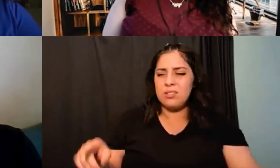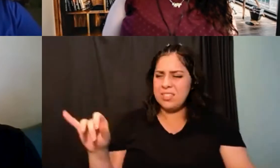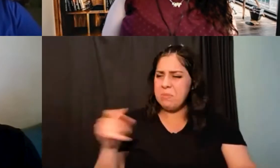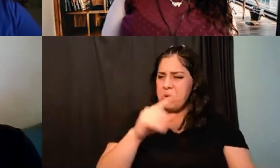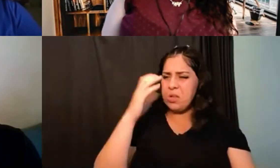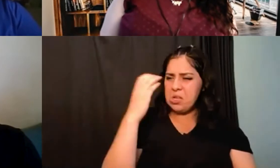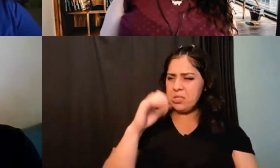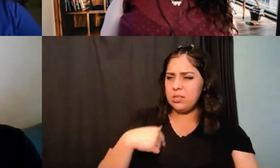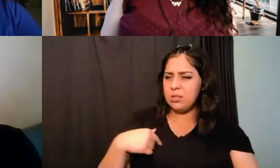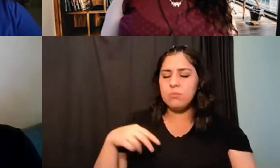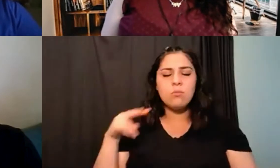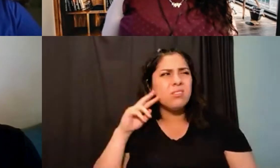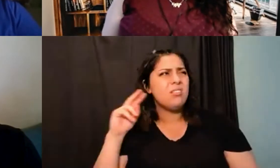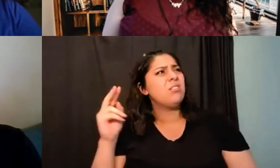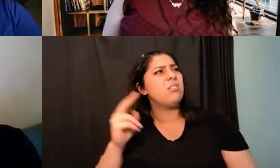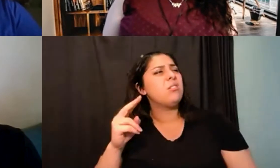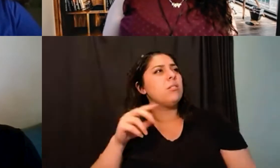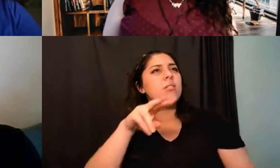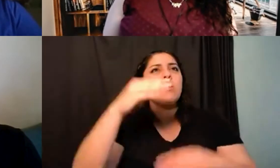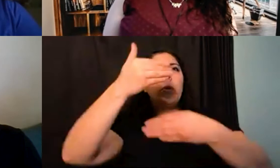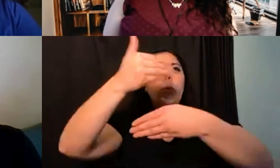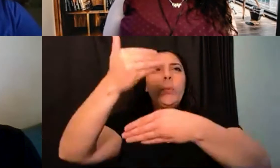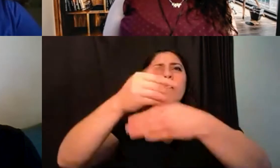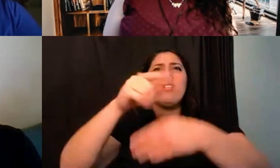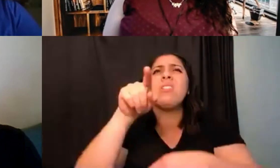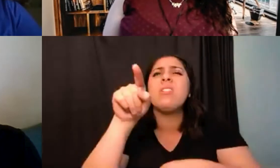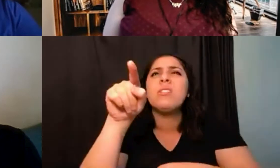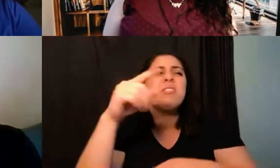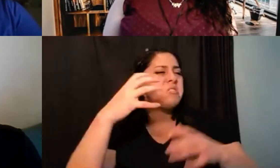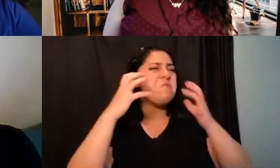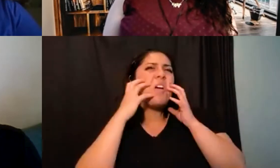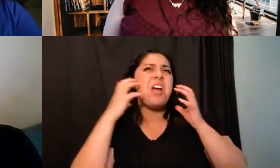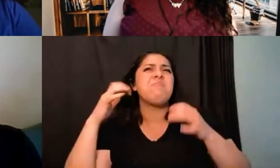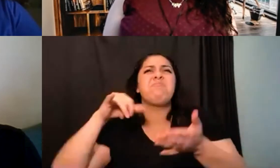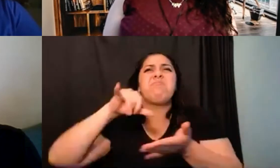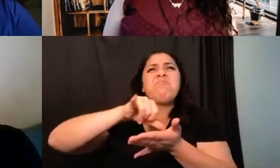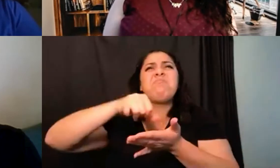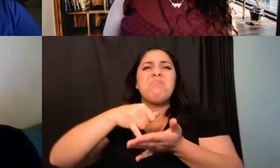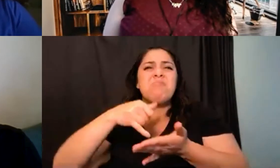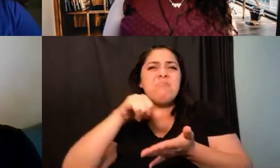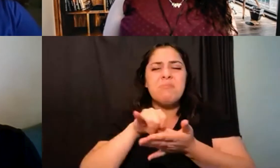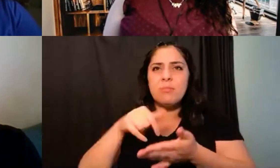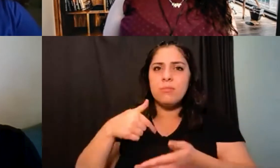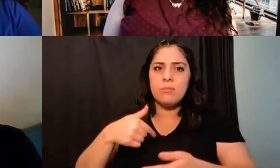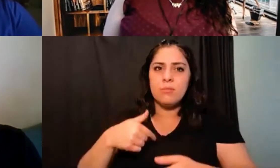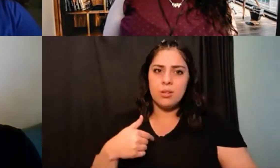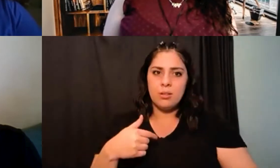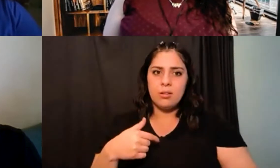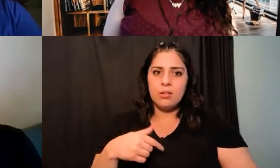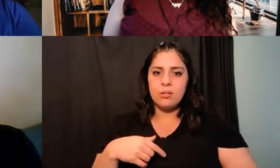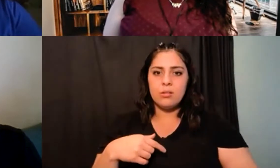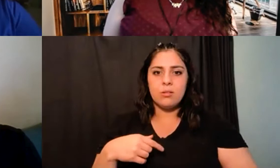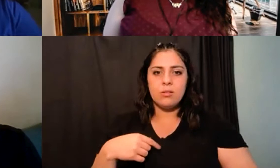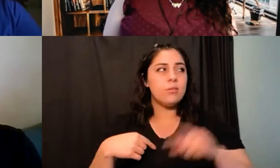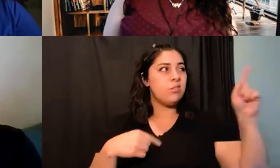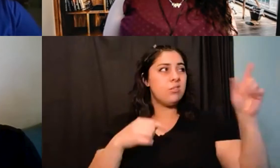window chanting, "She's too big, she's too big." Doña Berta shakes her